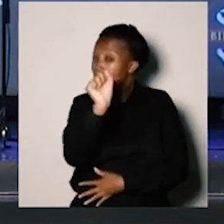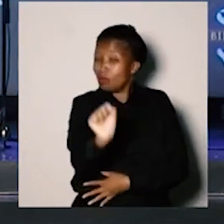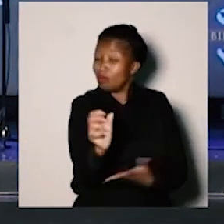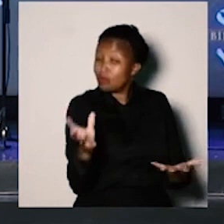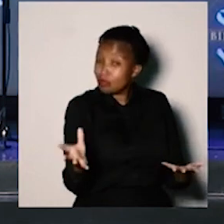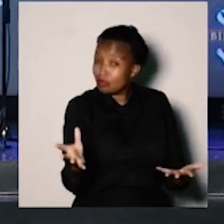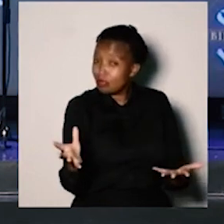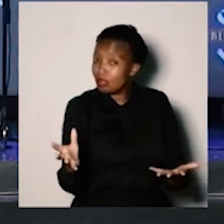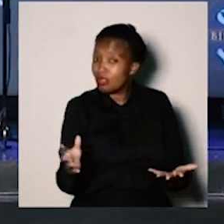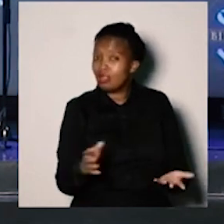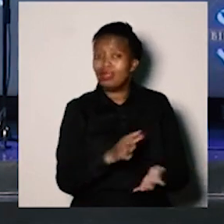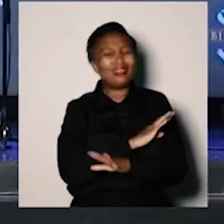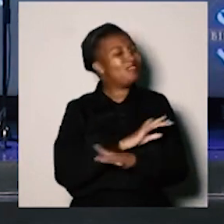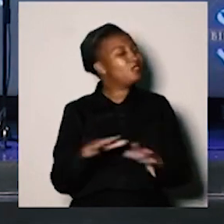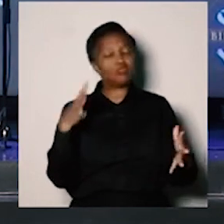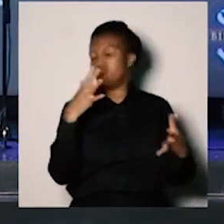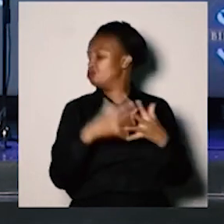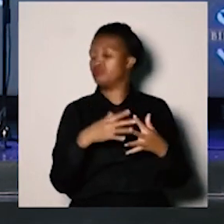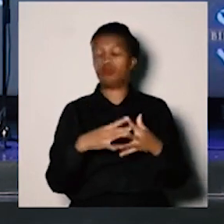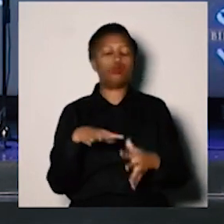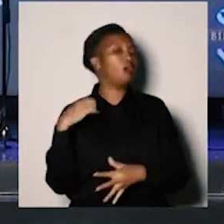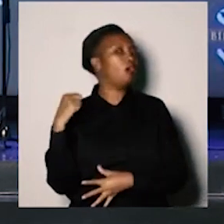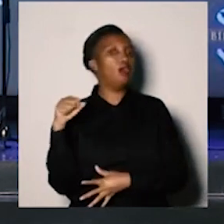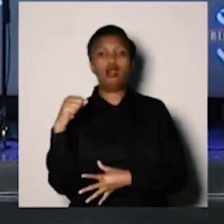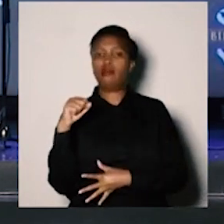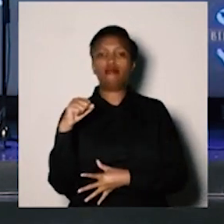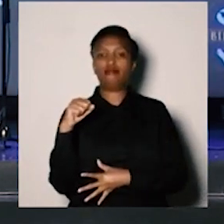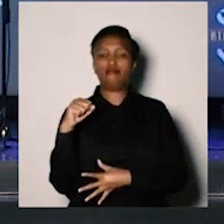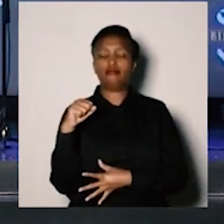Pastor Nana, let's not kid ourselves.